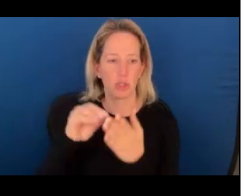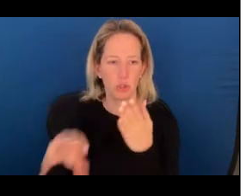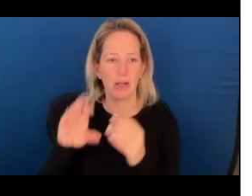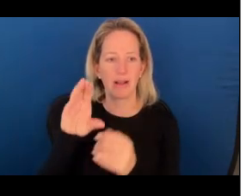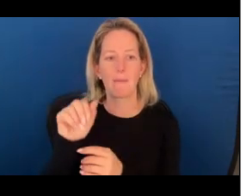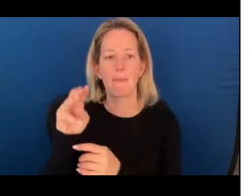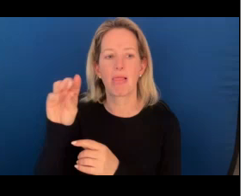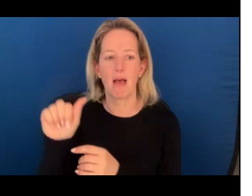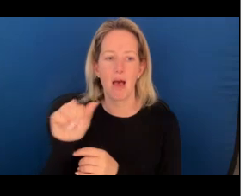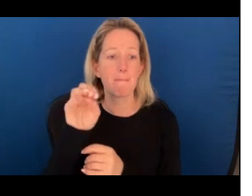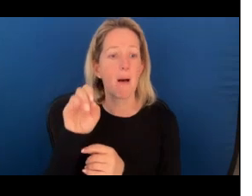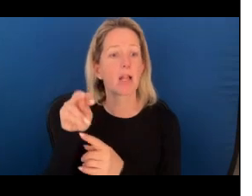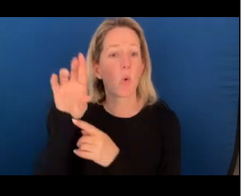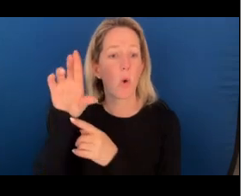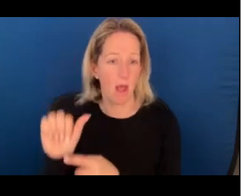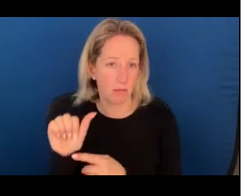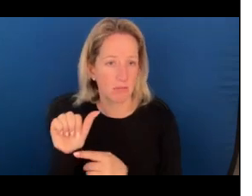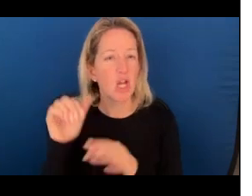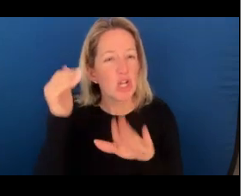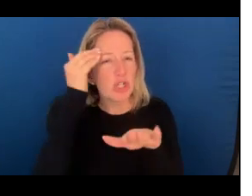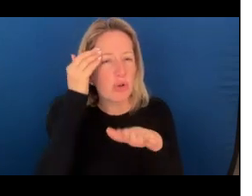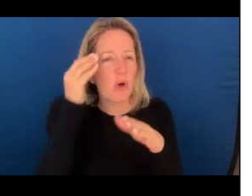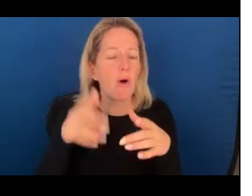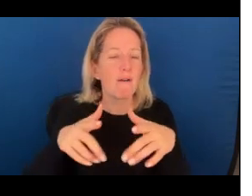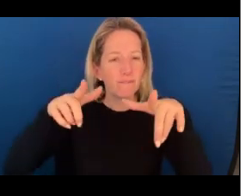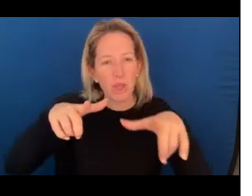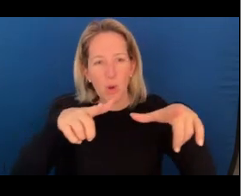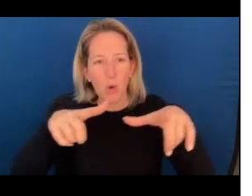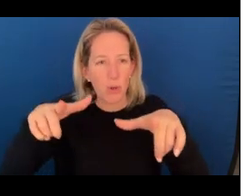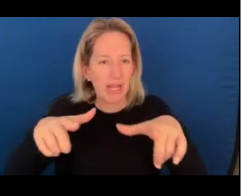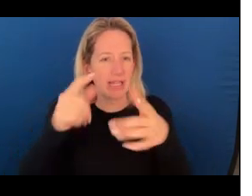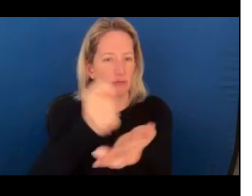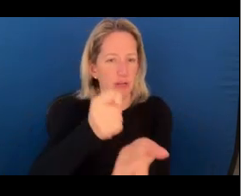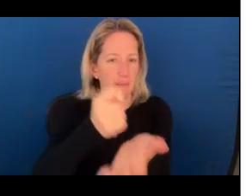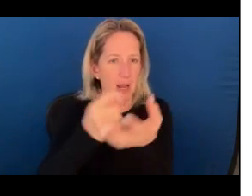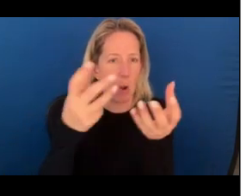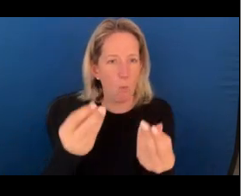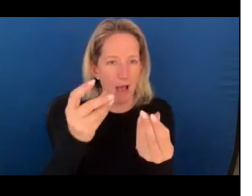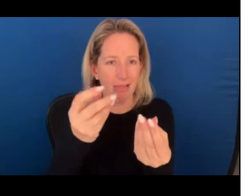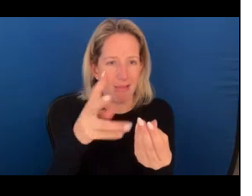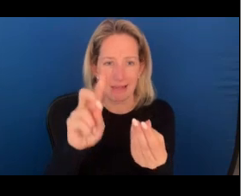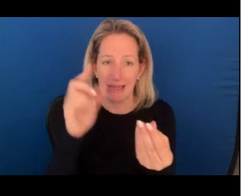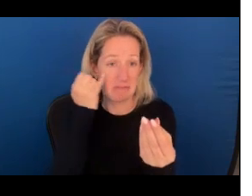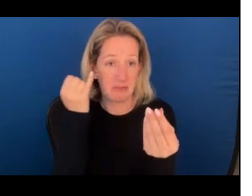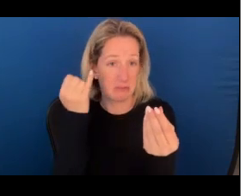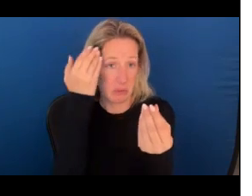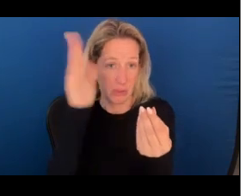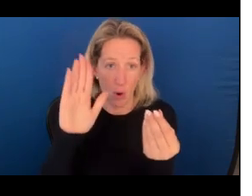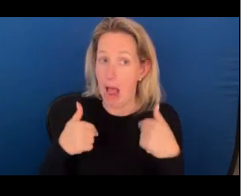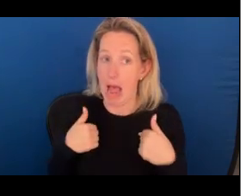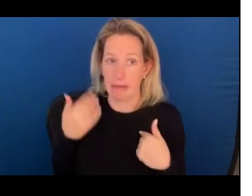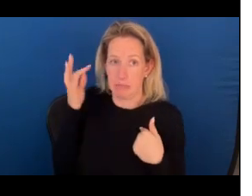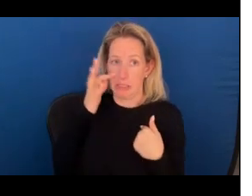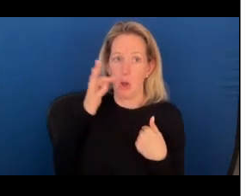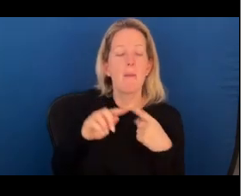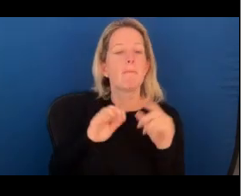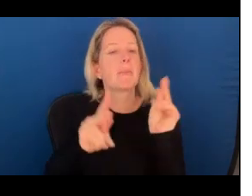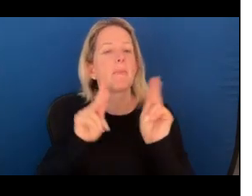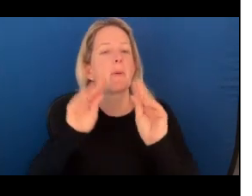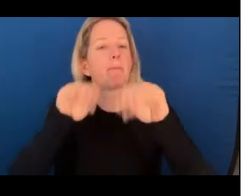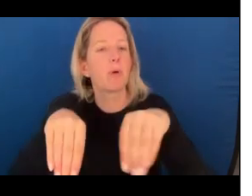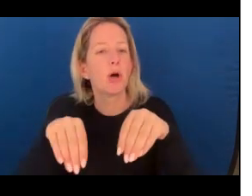wetlands. So if you don't know what a floating treatment wetland is, like I didn't when I started this, people put them out in like stormwater